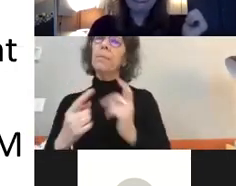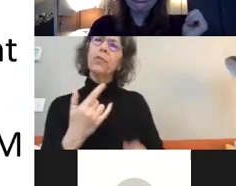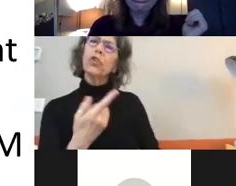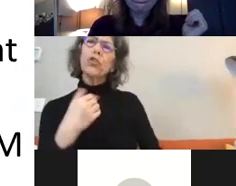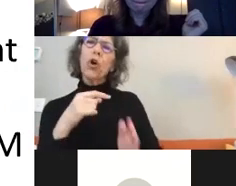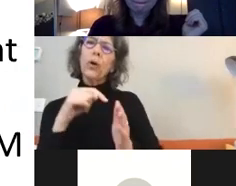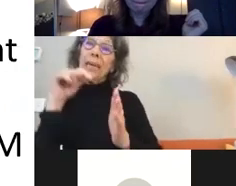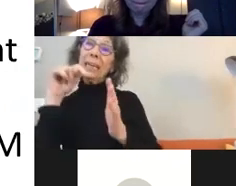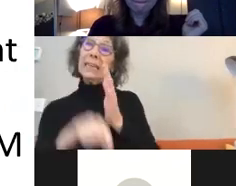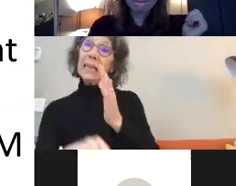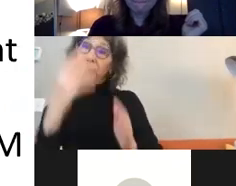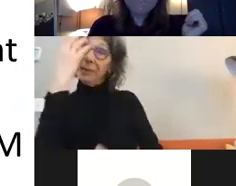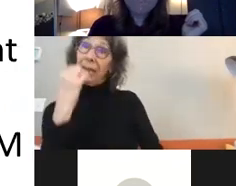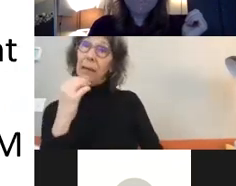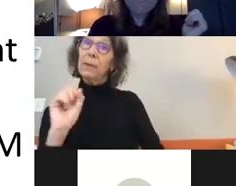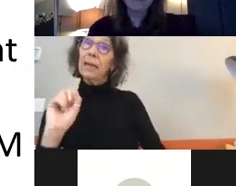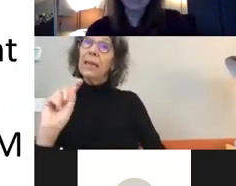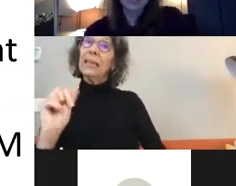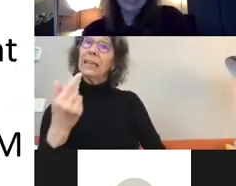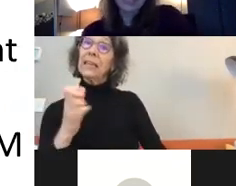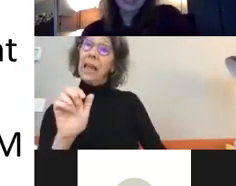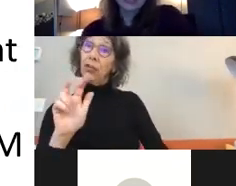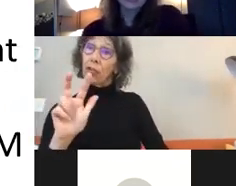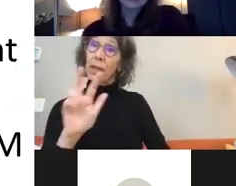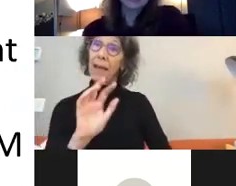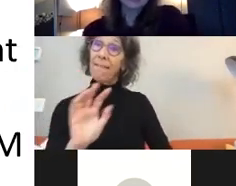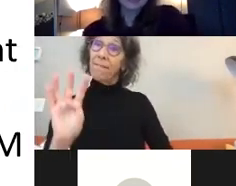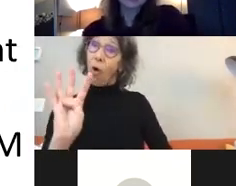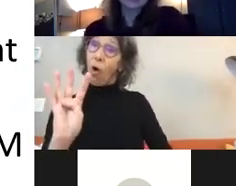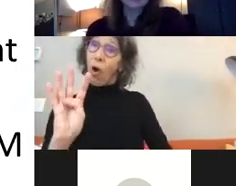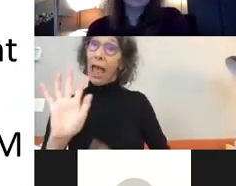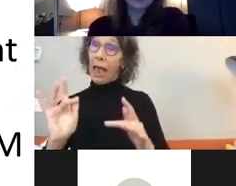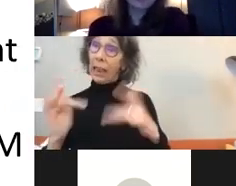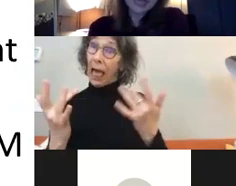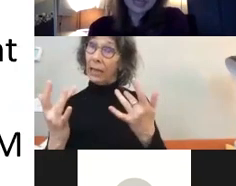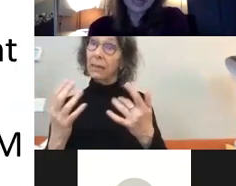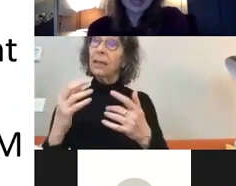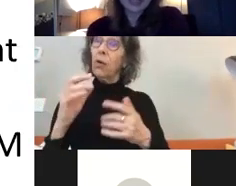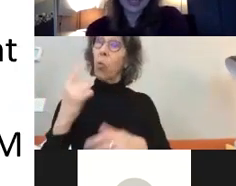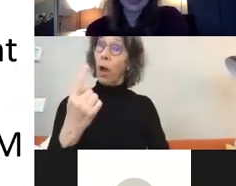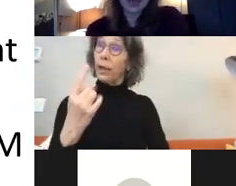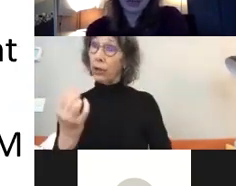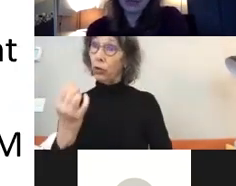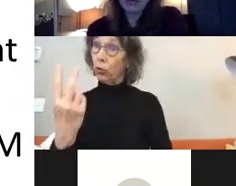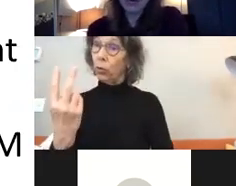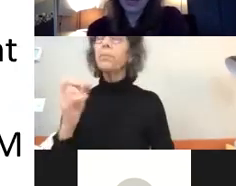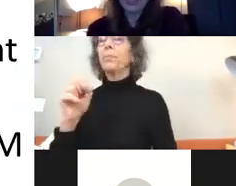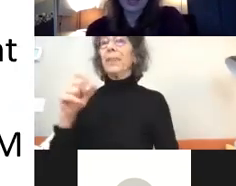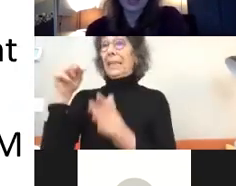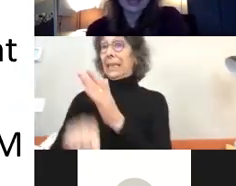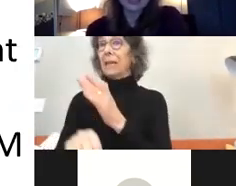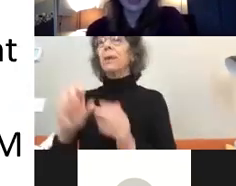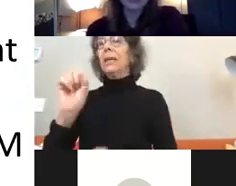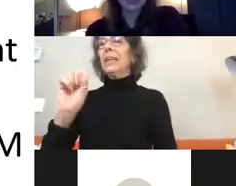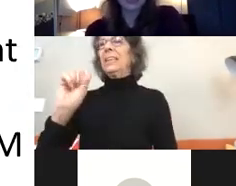stage 3 and 4 and light 1 and 2, or? Yeah, exactly. So deep is stage 3 and 4, and